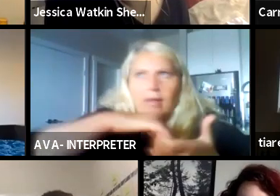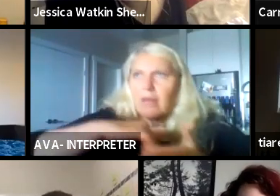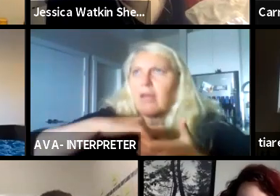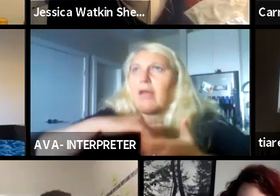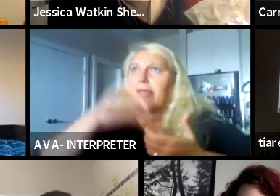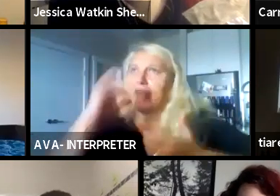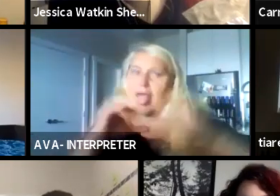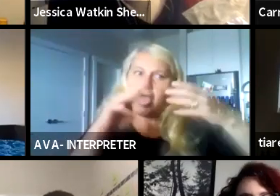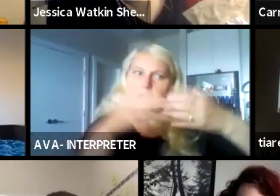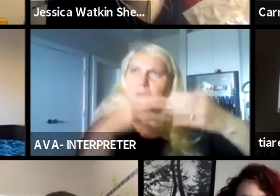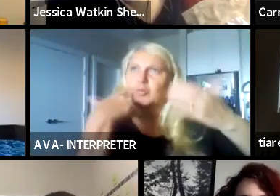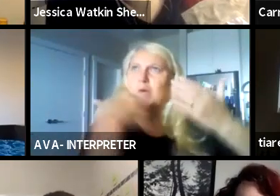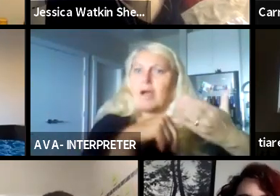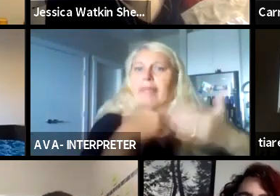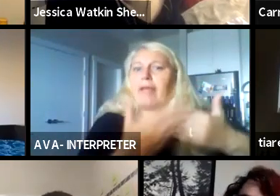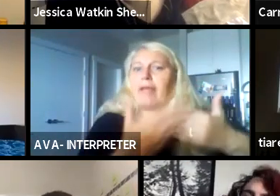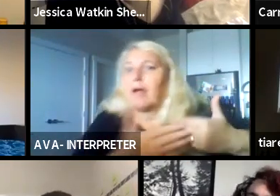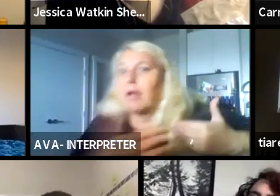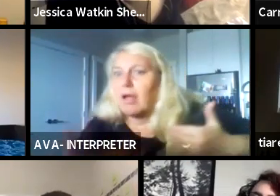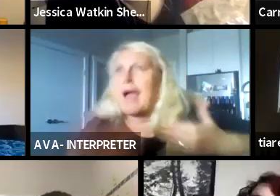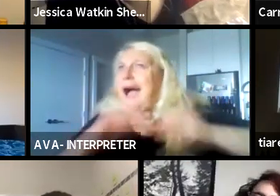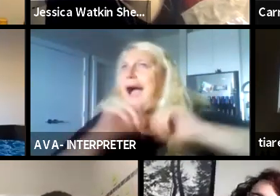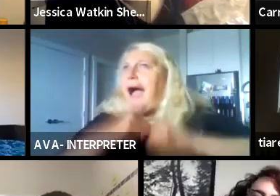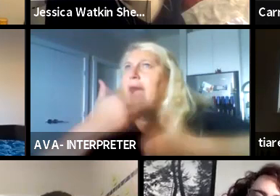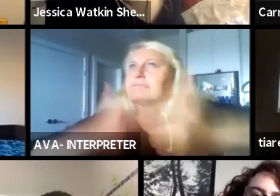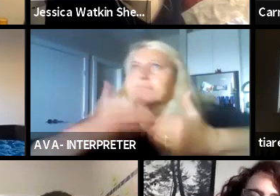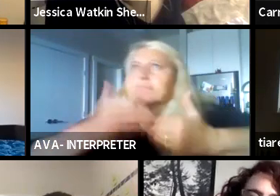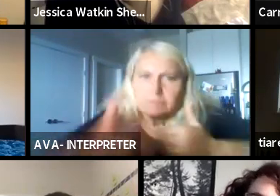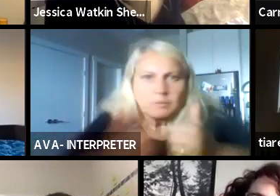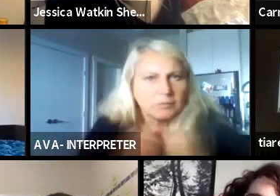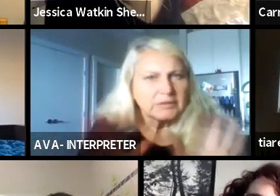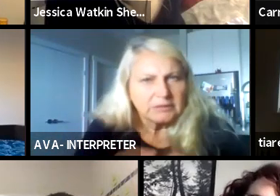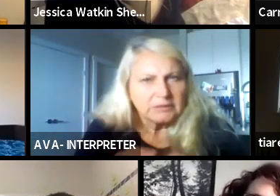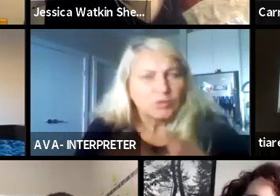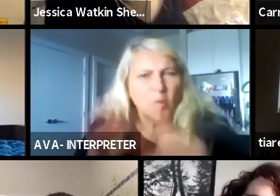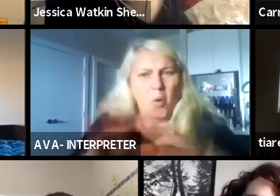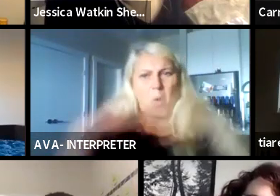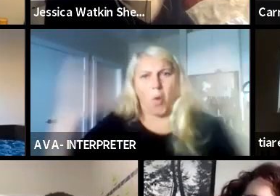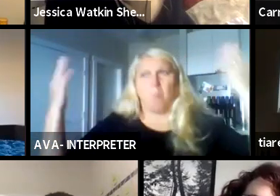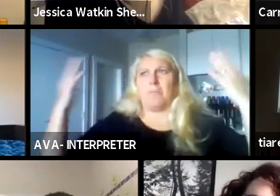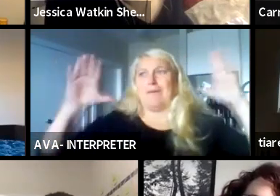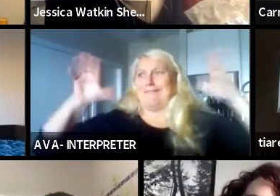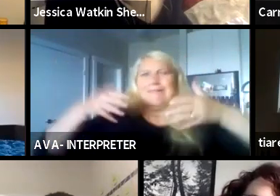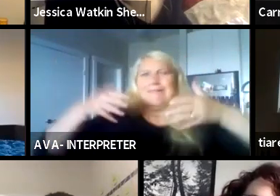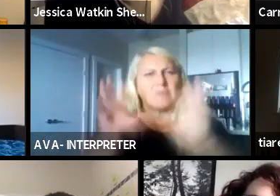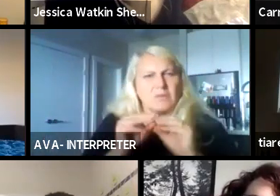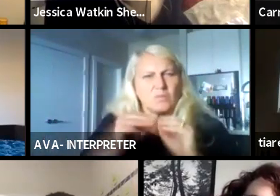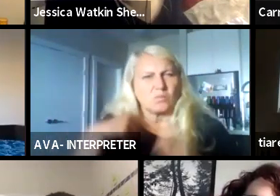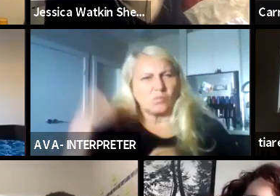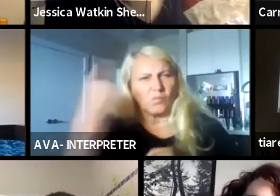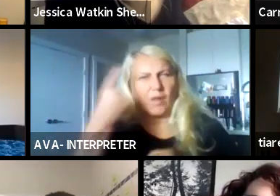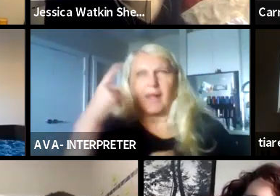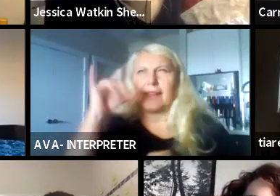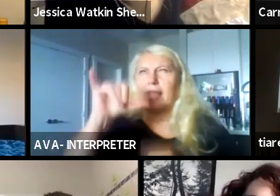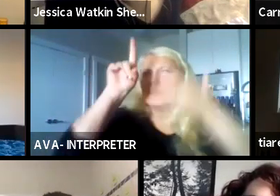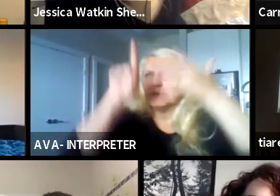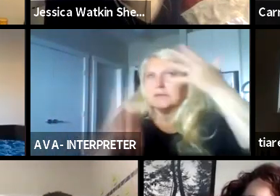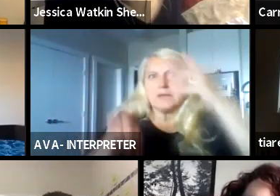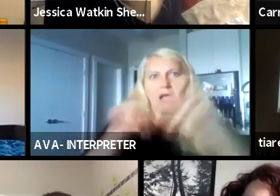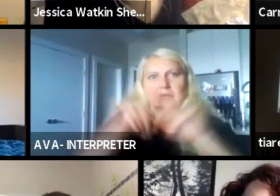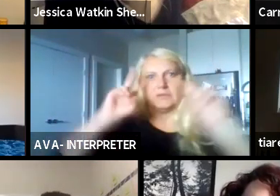we're spending together? So when we ask those questions at the top of any convening, how do those questions really get held as